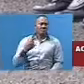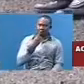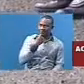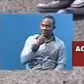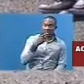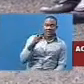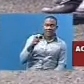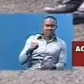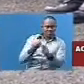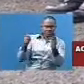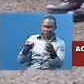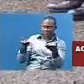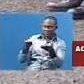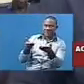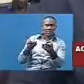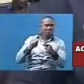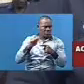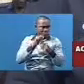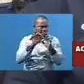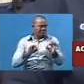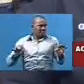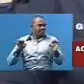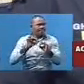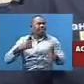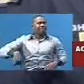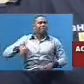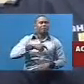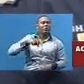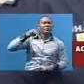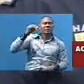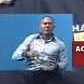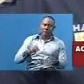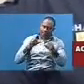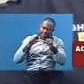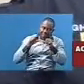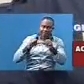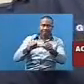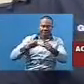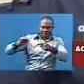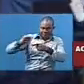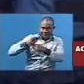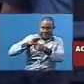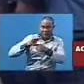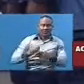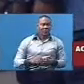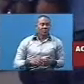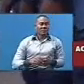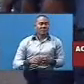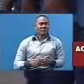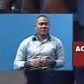units, training is key. We need to continue training,